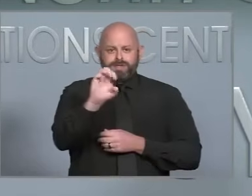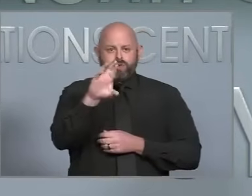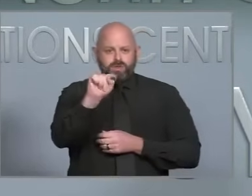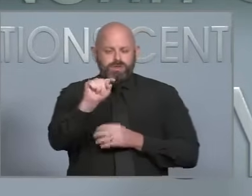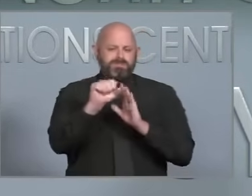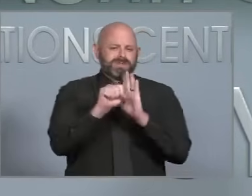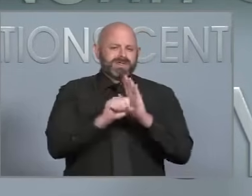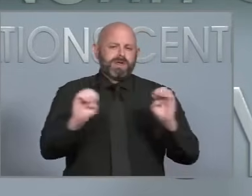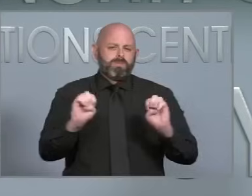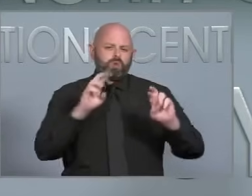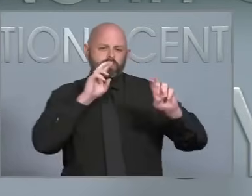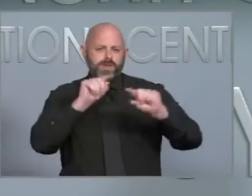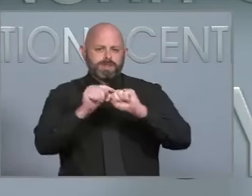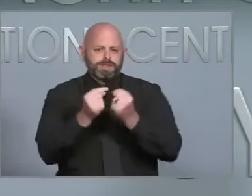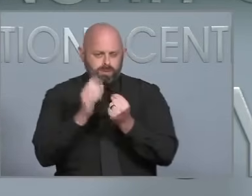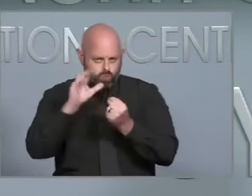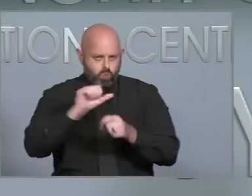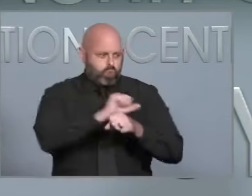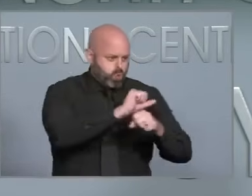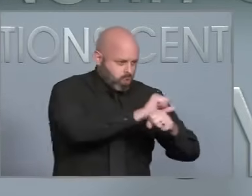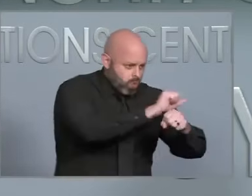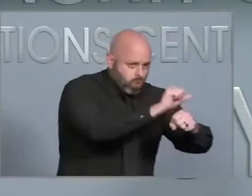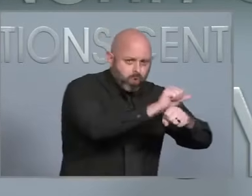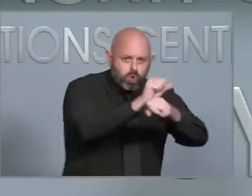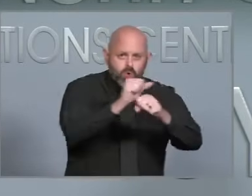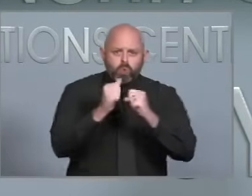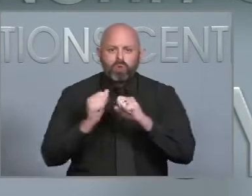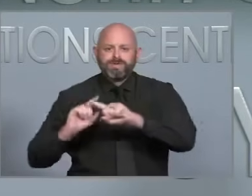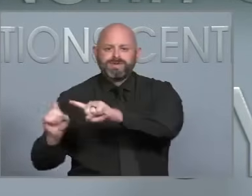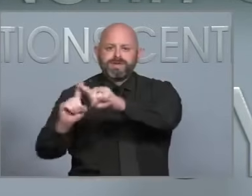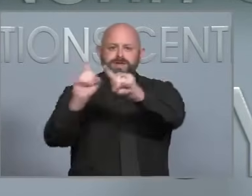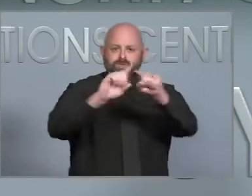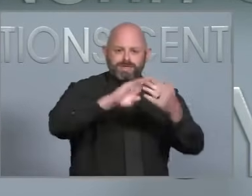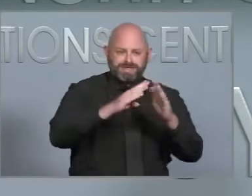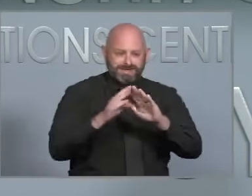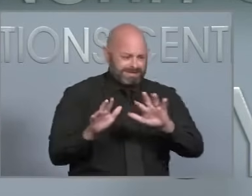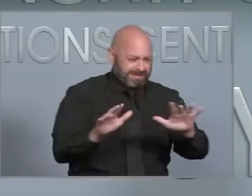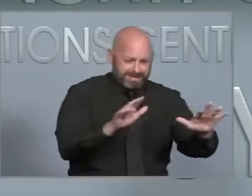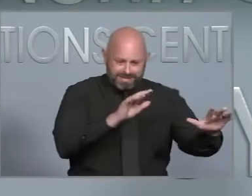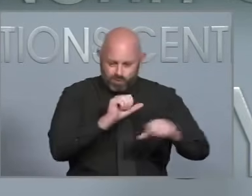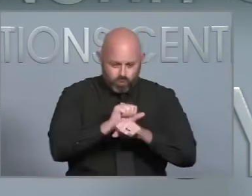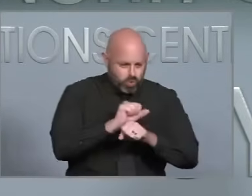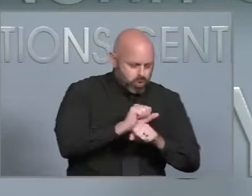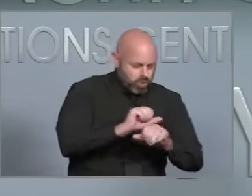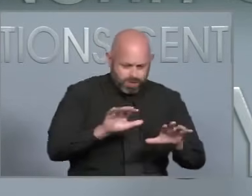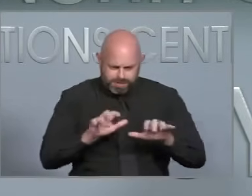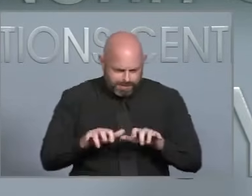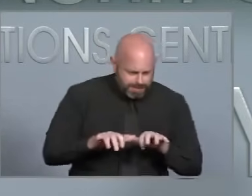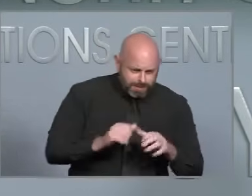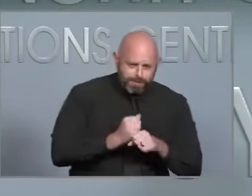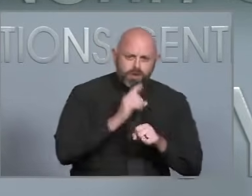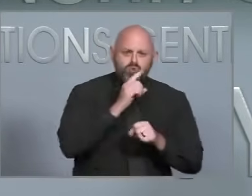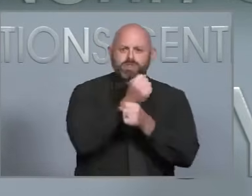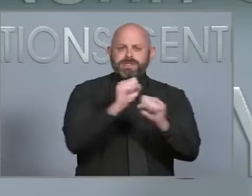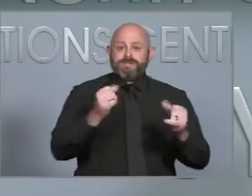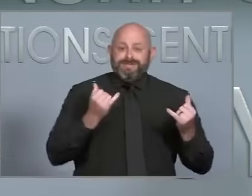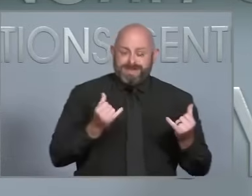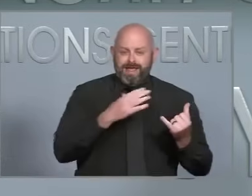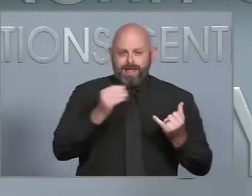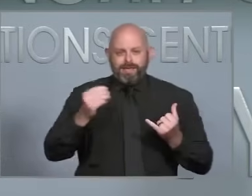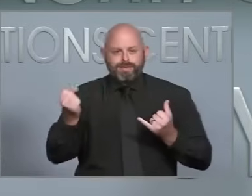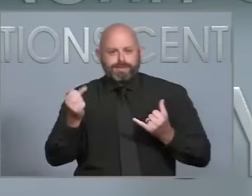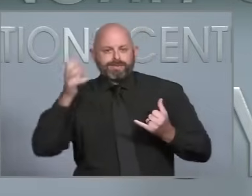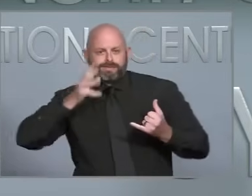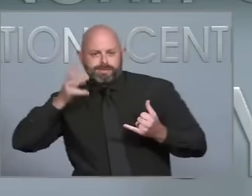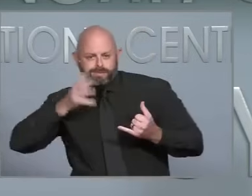local officials and support impacted communities today and throughout the weekend. Our state search and